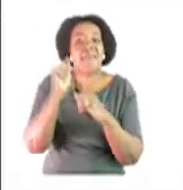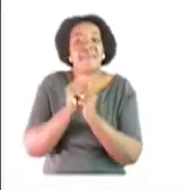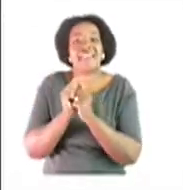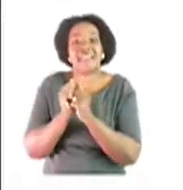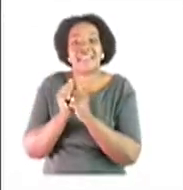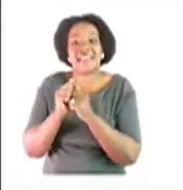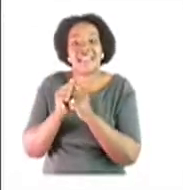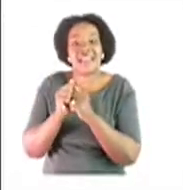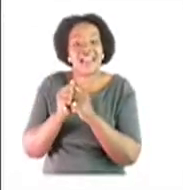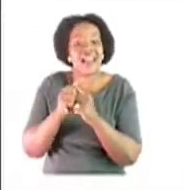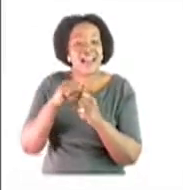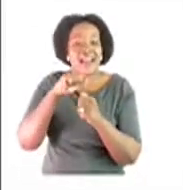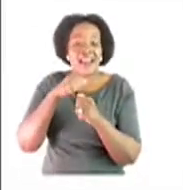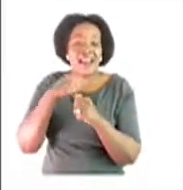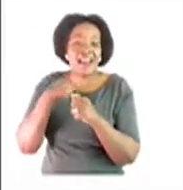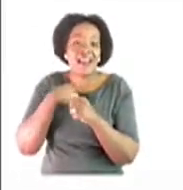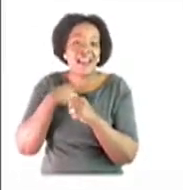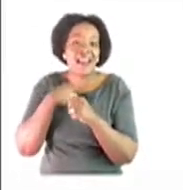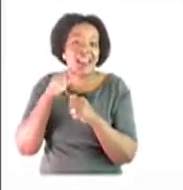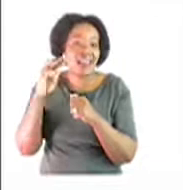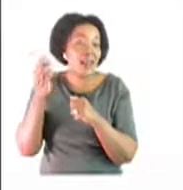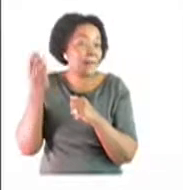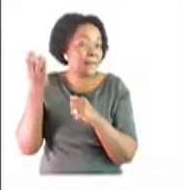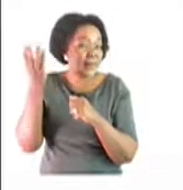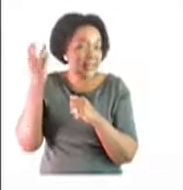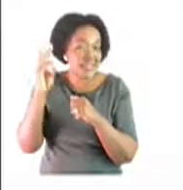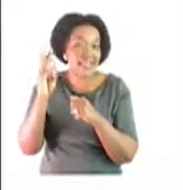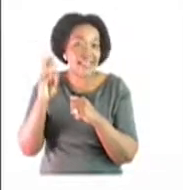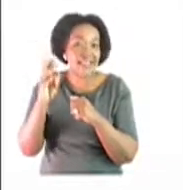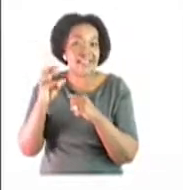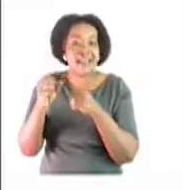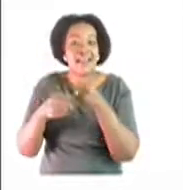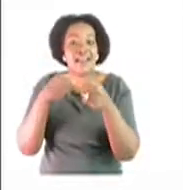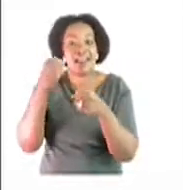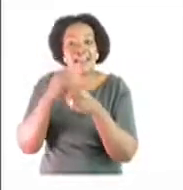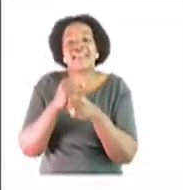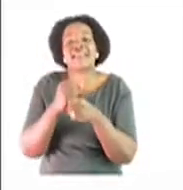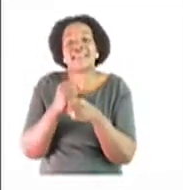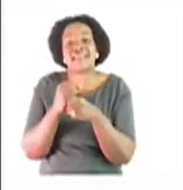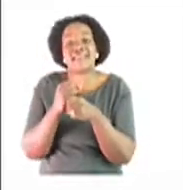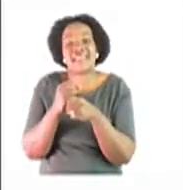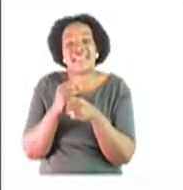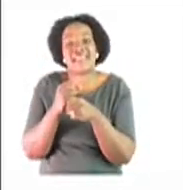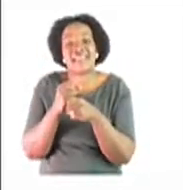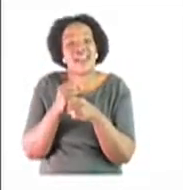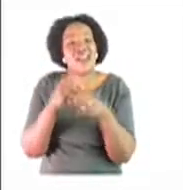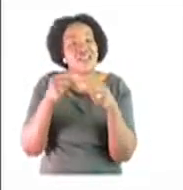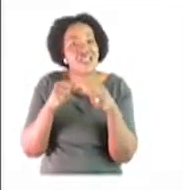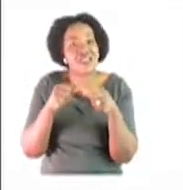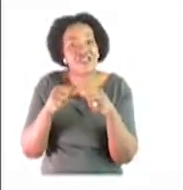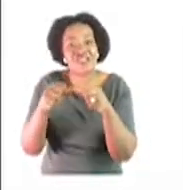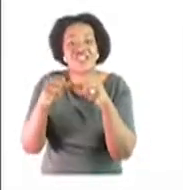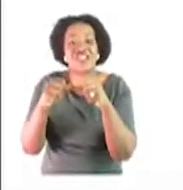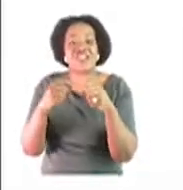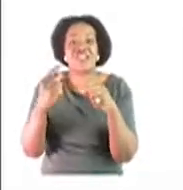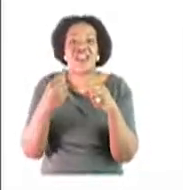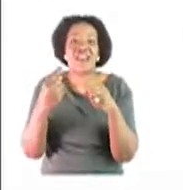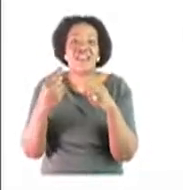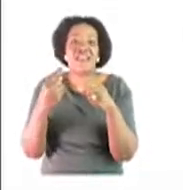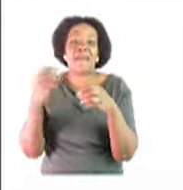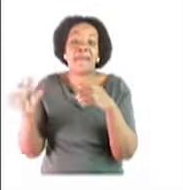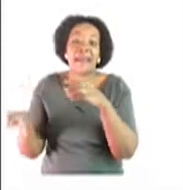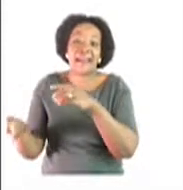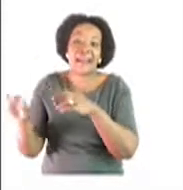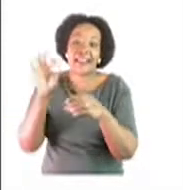am 6 years old. So you continue the activity by filling in the correct side words in the